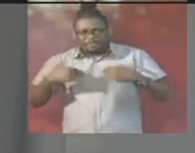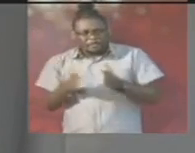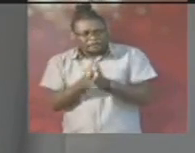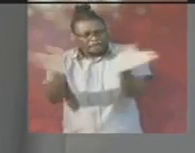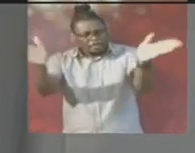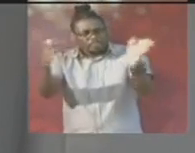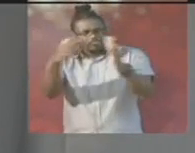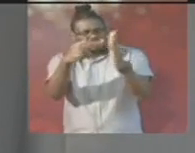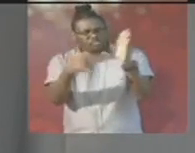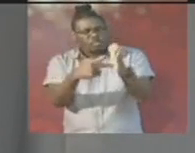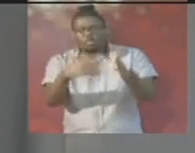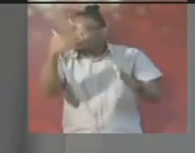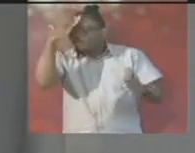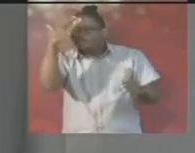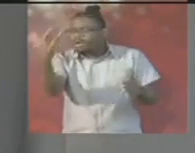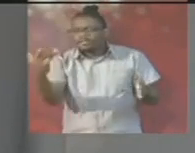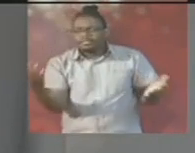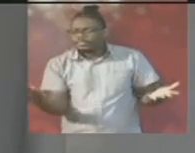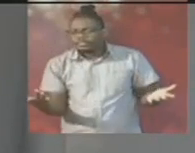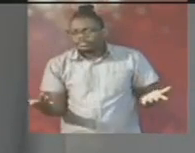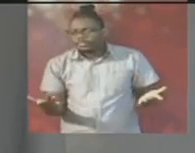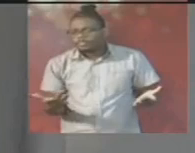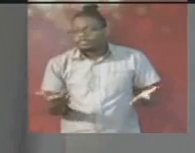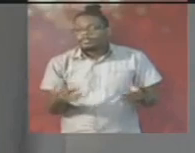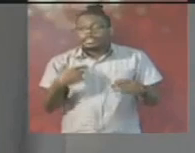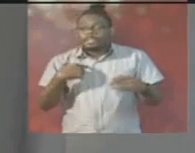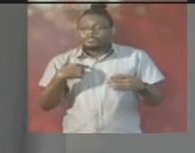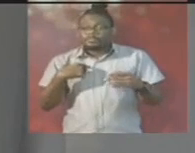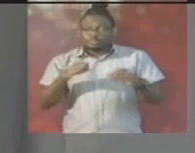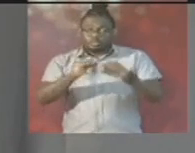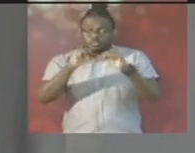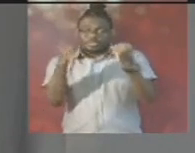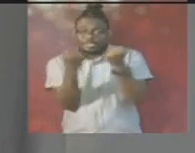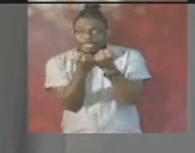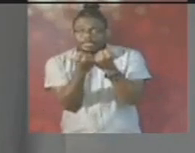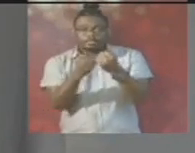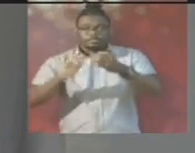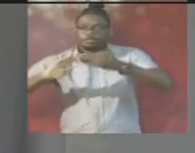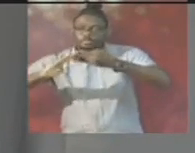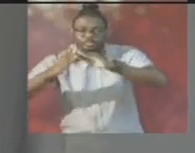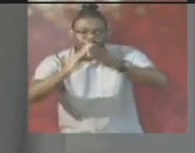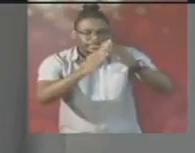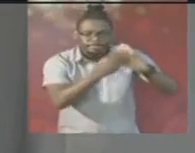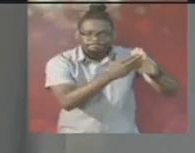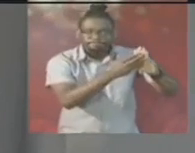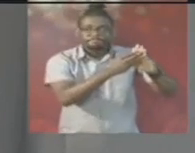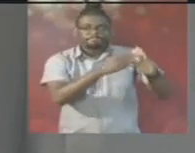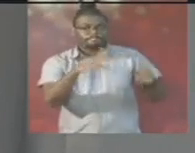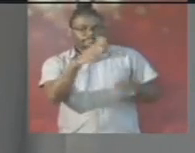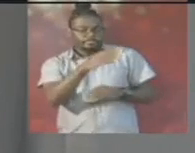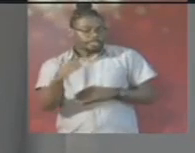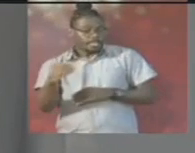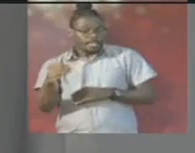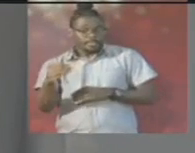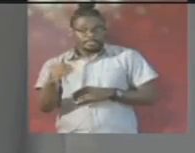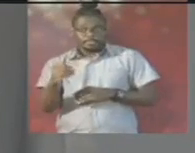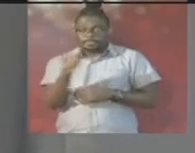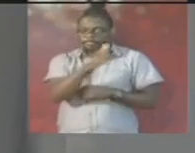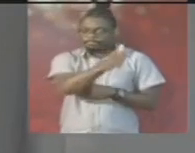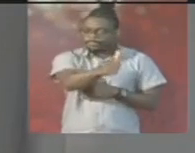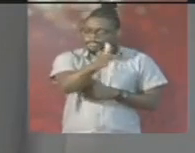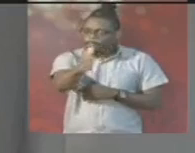societies, institutions, communities, and individuals